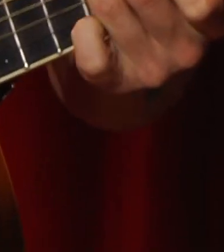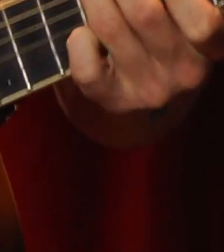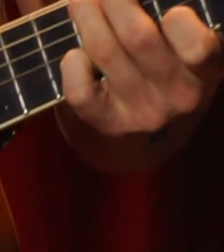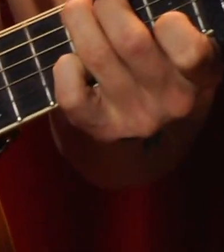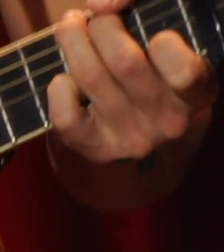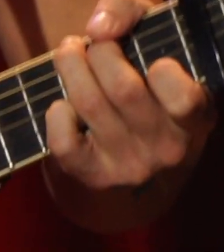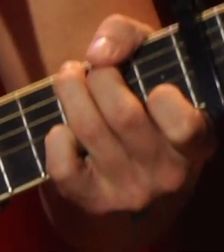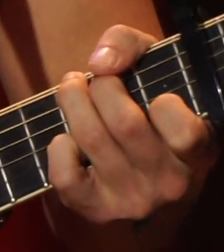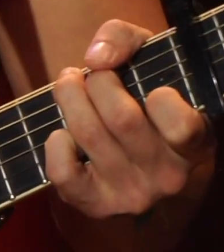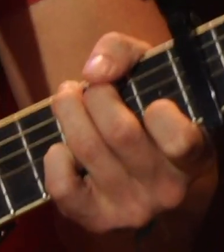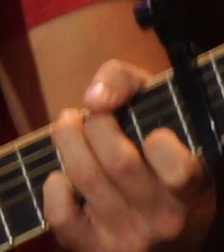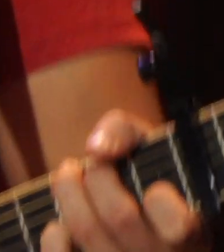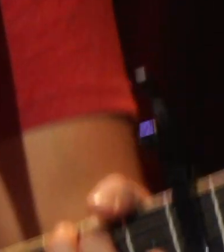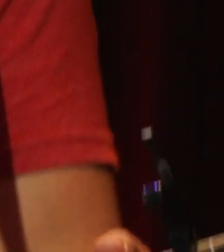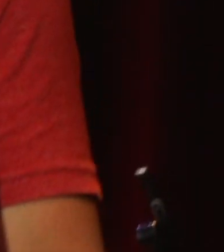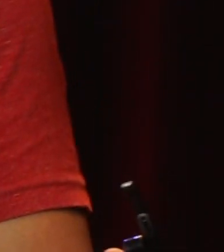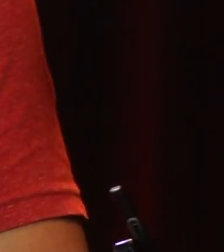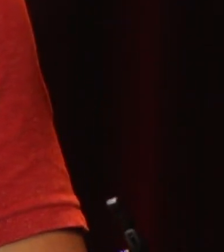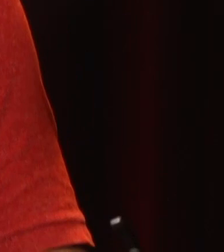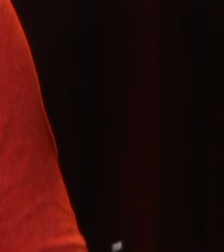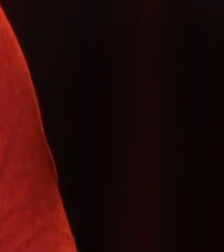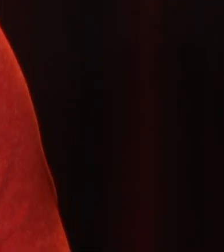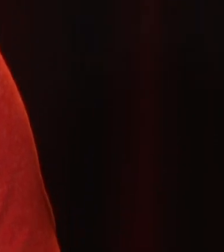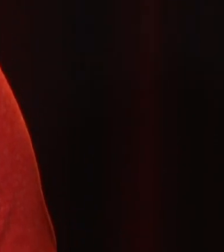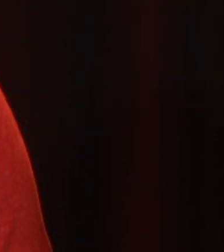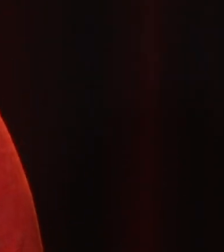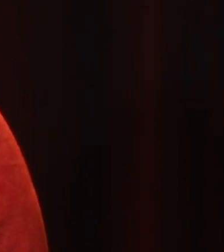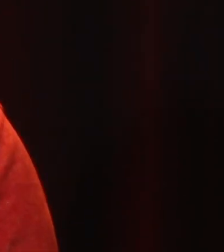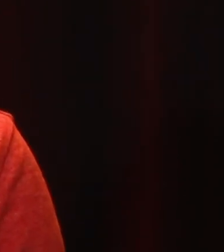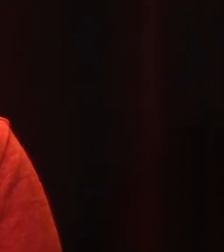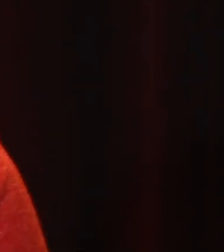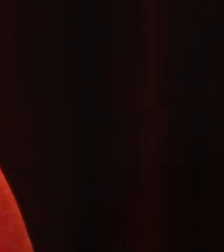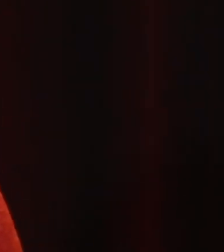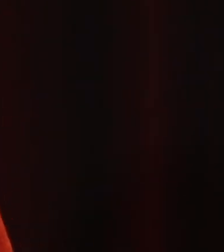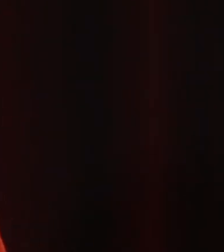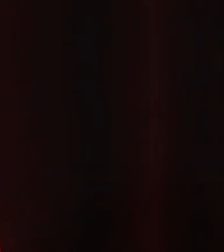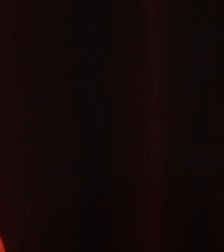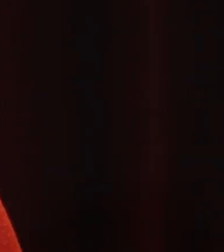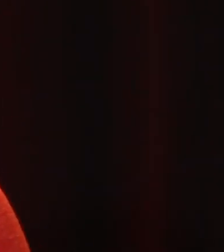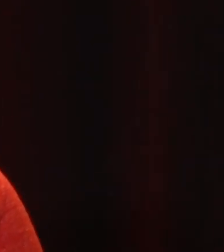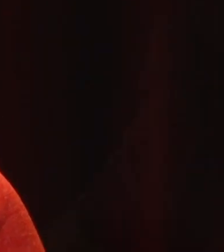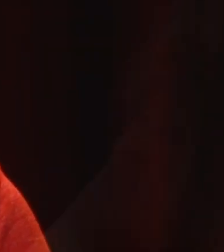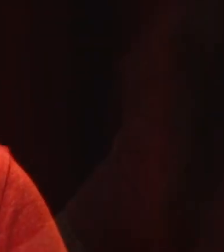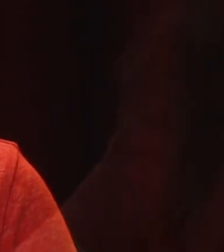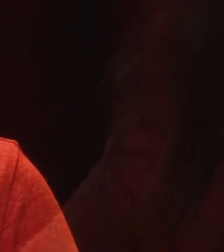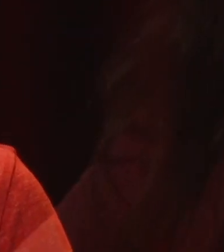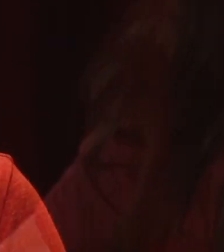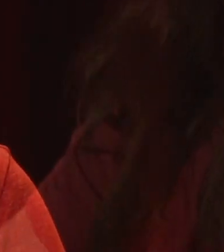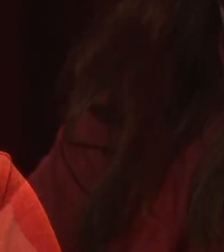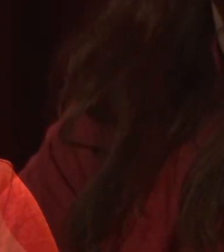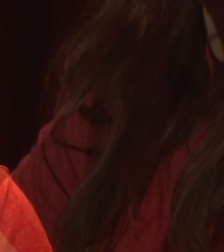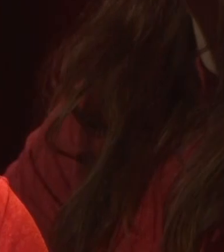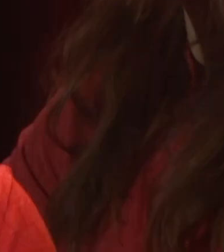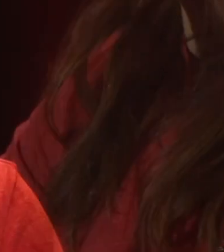The walls are closing in, so let it out. On the